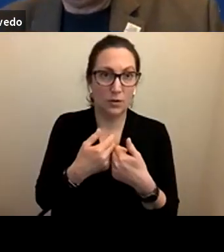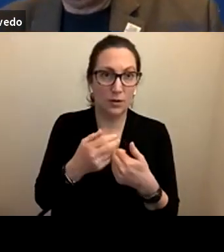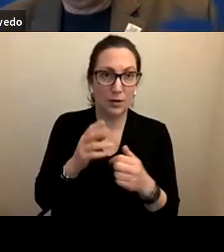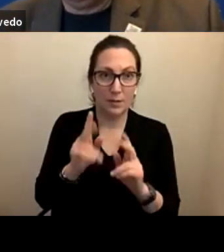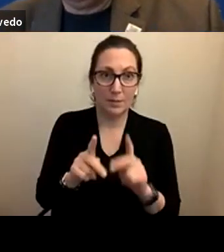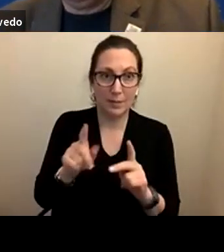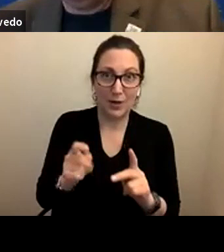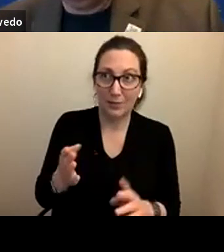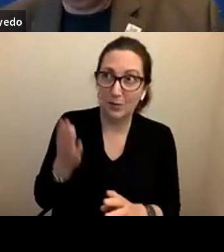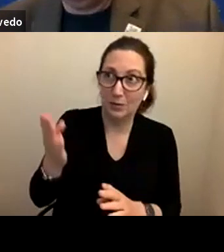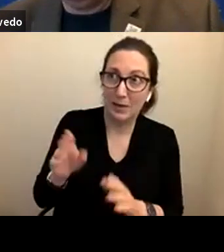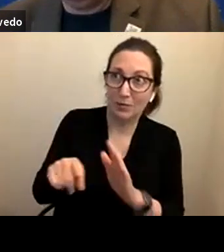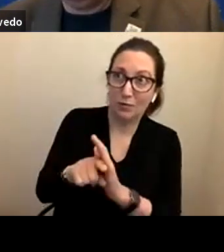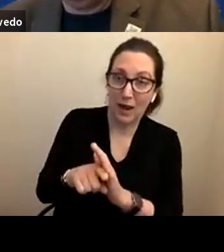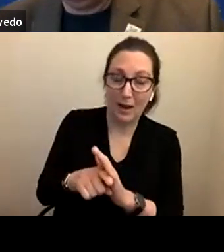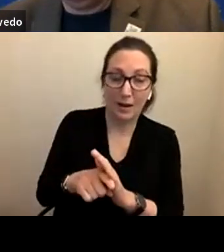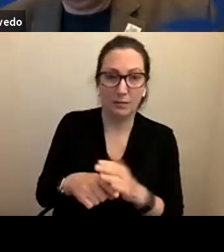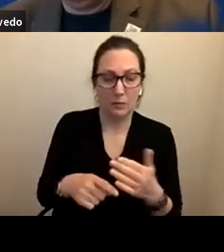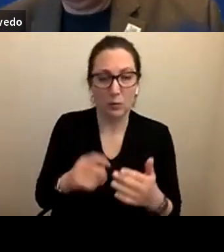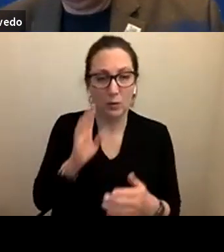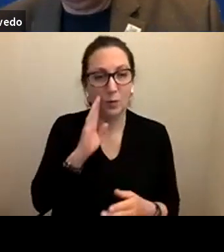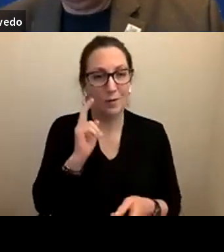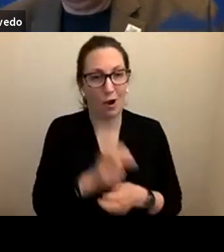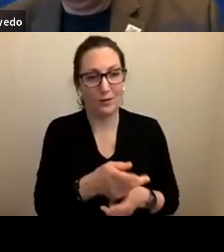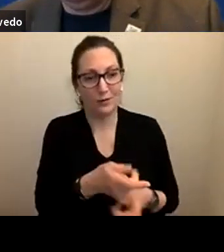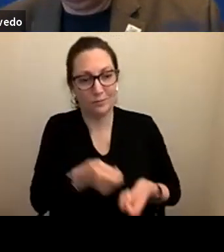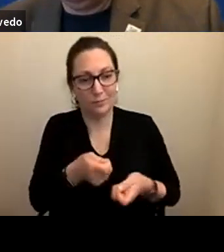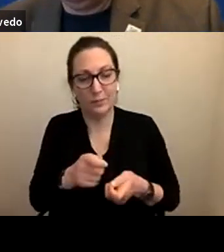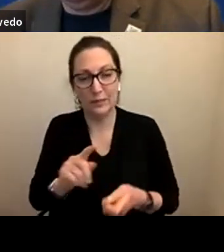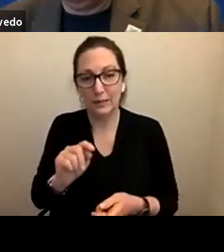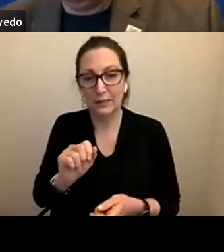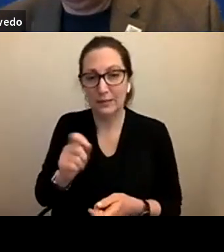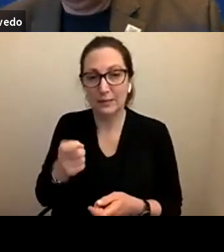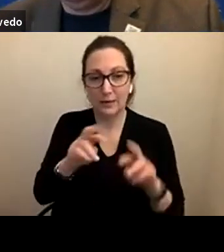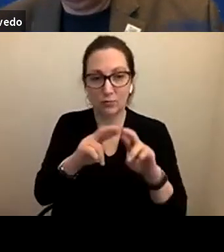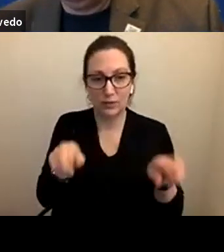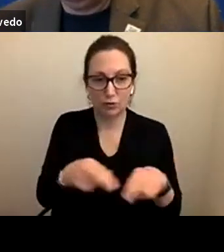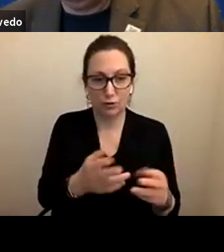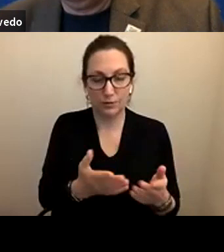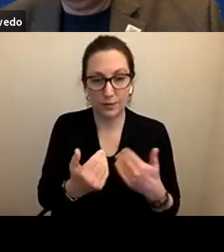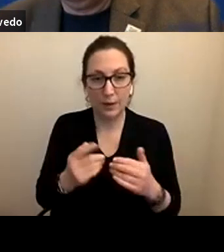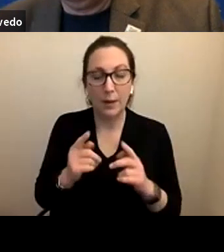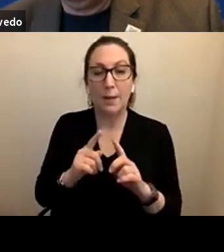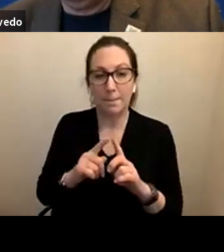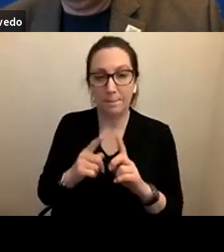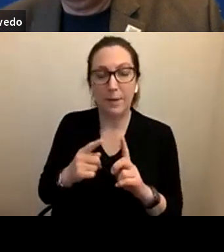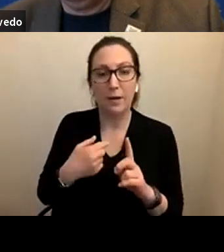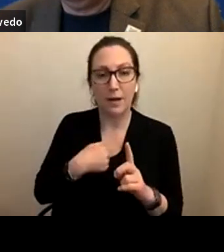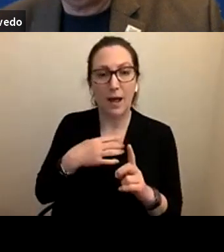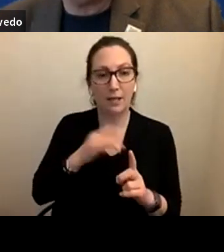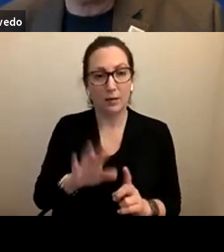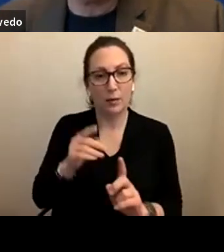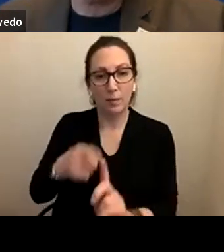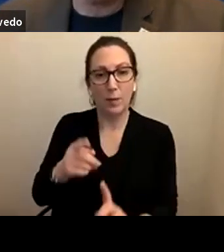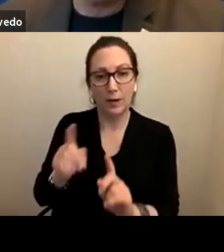grades, never mind their tax returns. But I am very drawn to your point about how individual